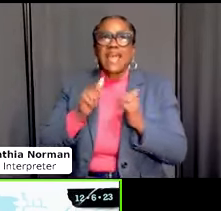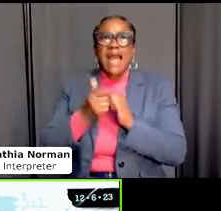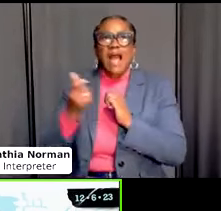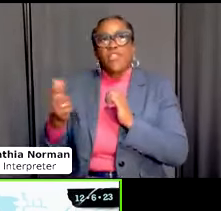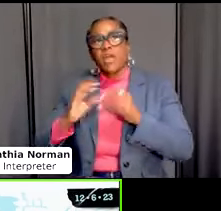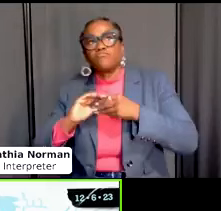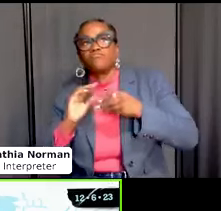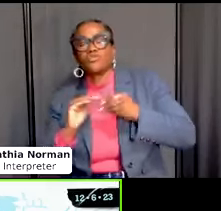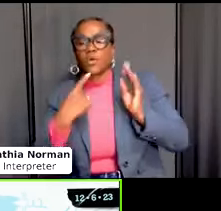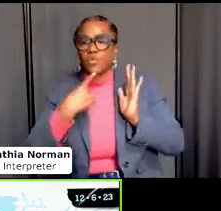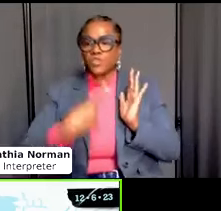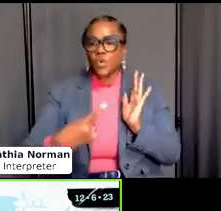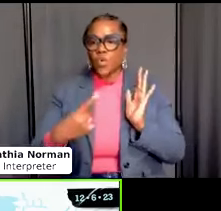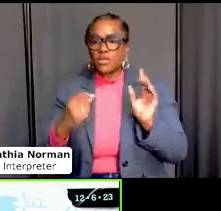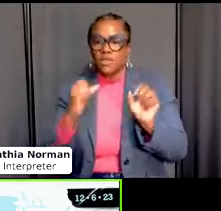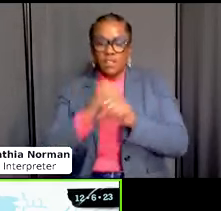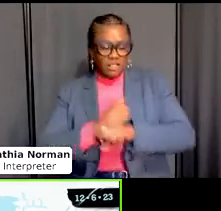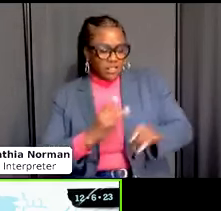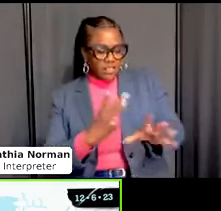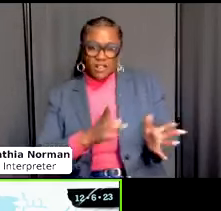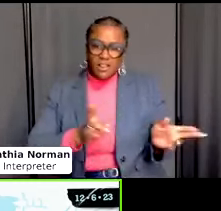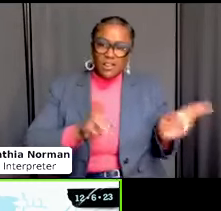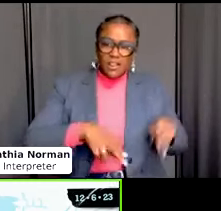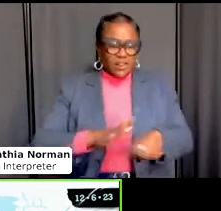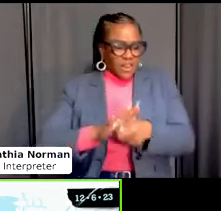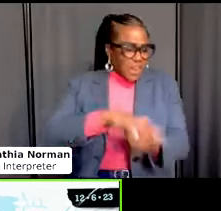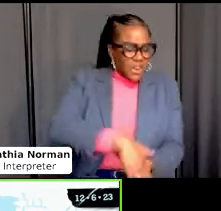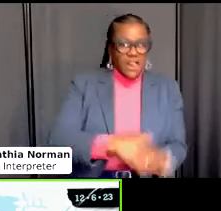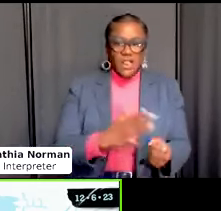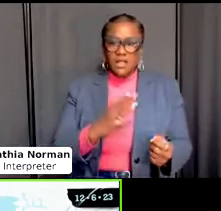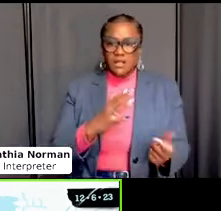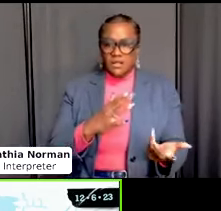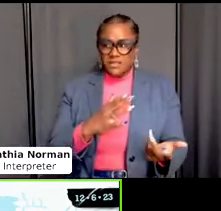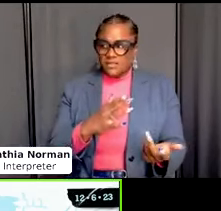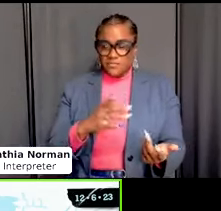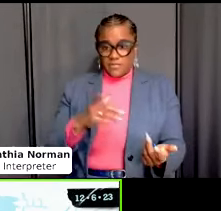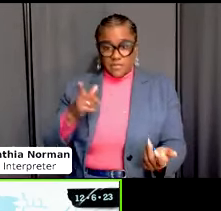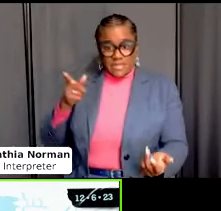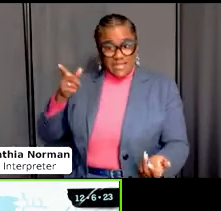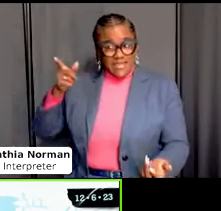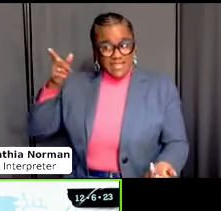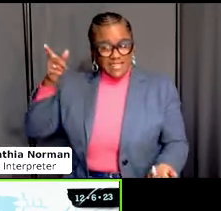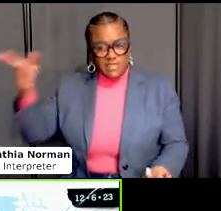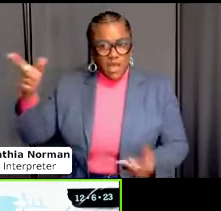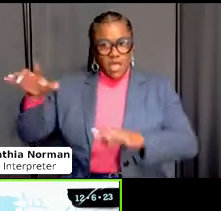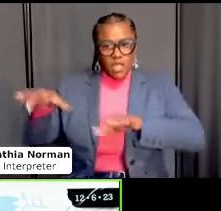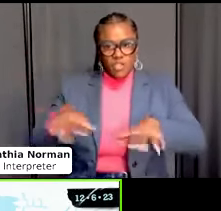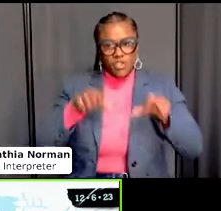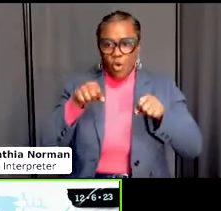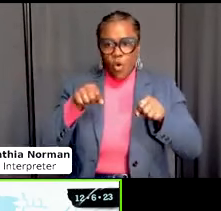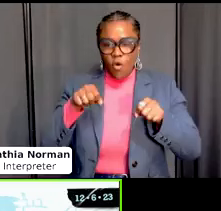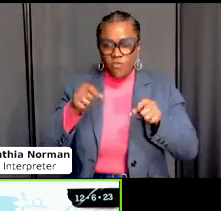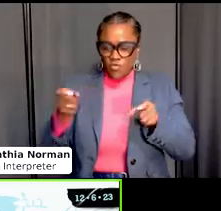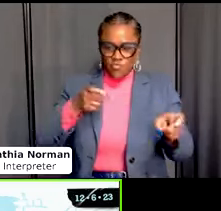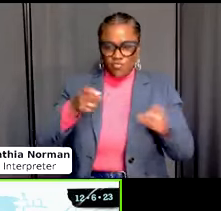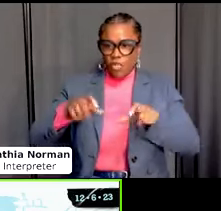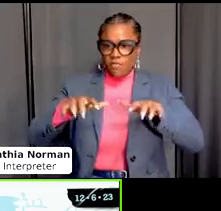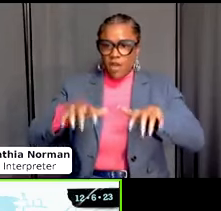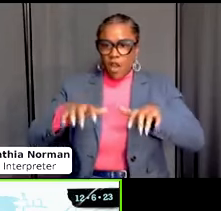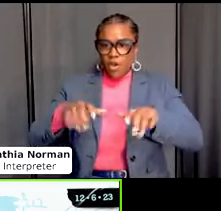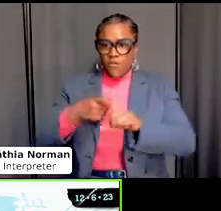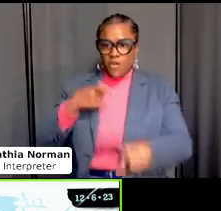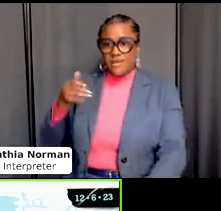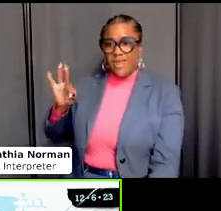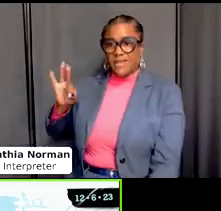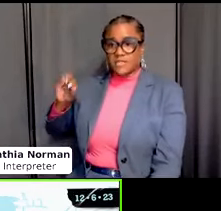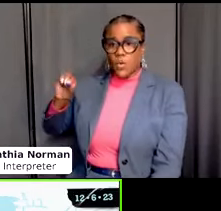his brutality and extravagance was. And so they took over rule of the Congo from